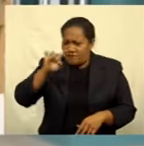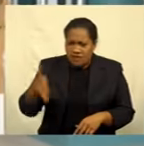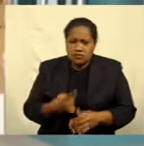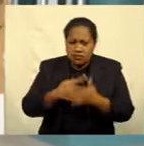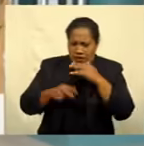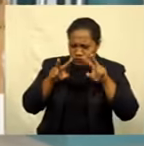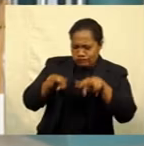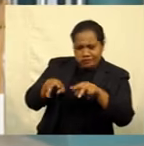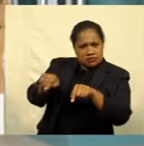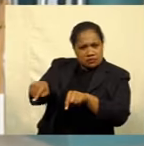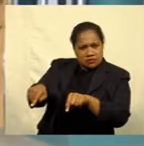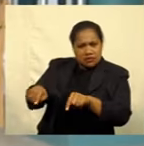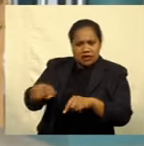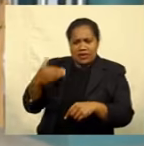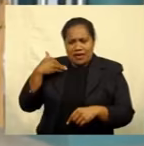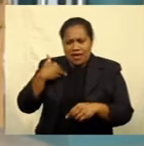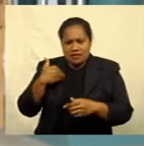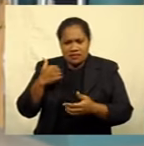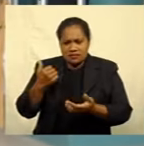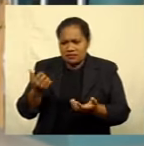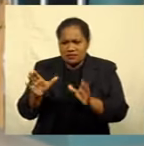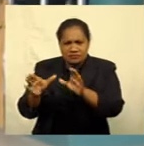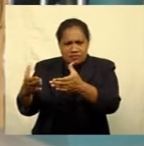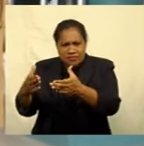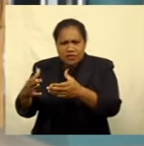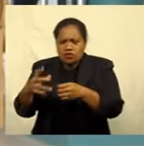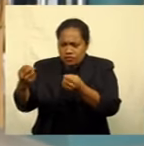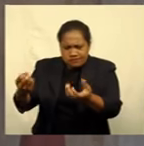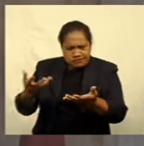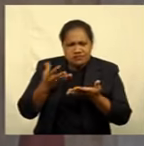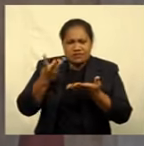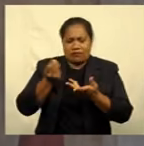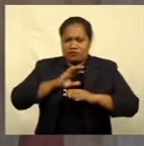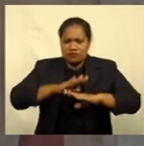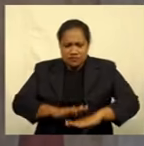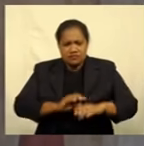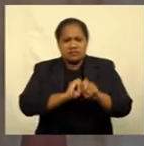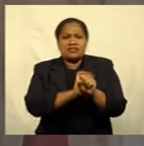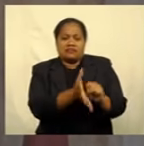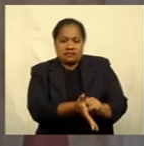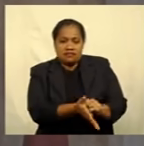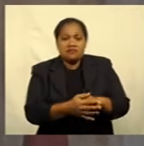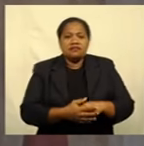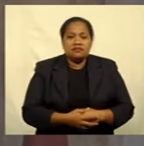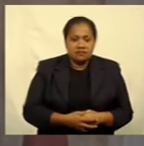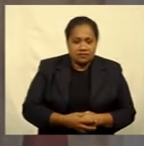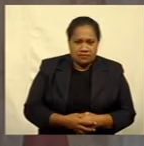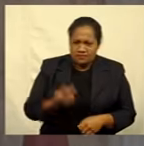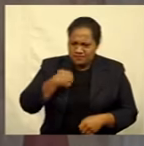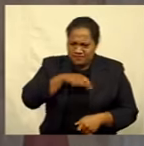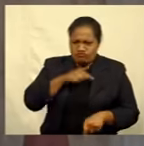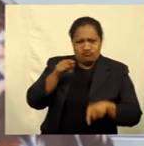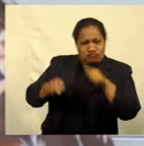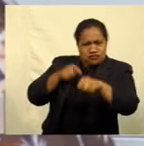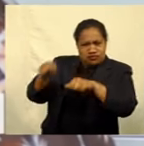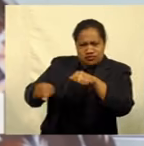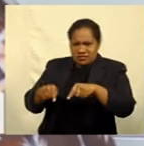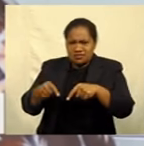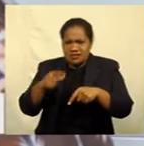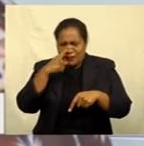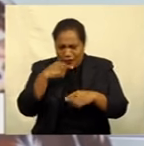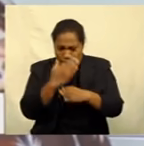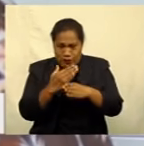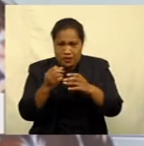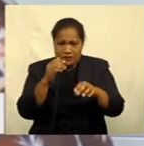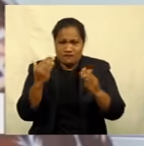sector to provide some form of relief from the effects of COVID-19. Instead of us criticizing the frontliners, we should be